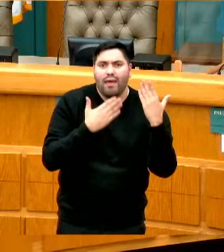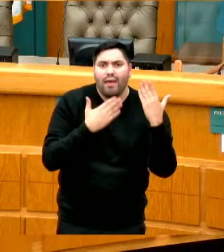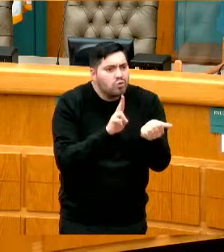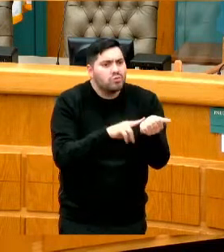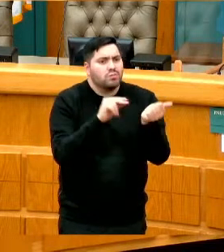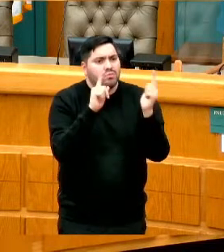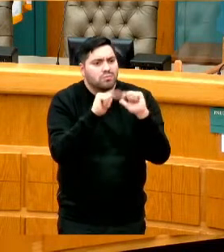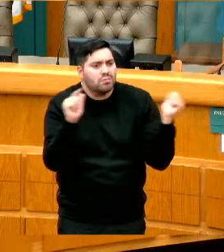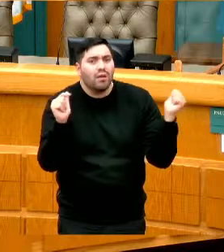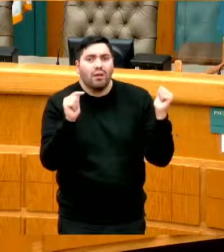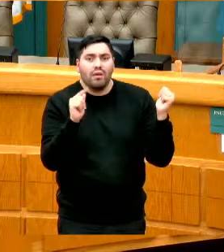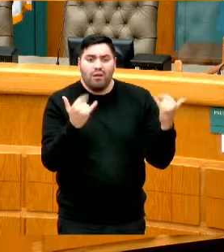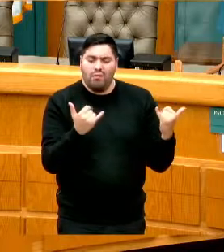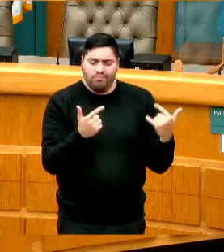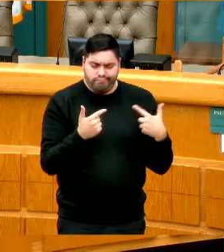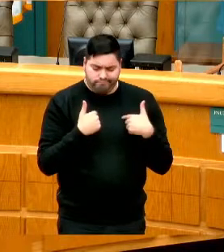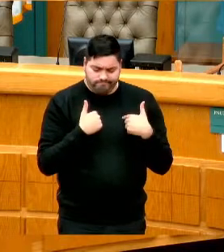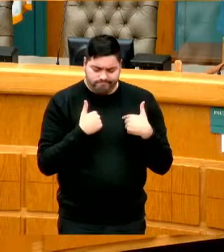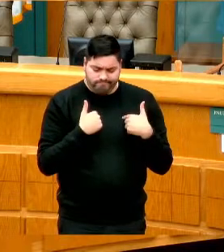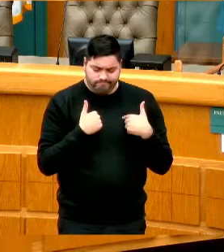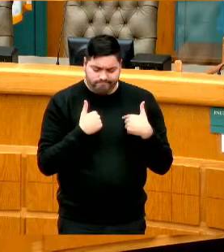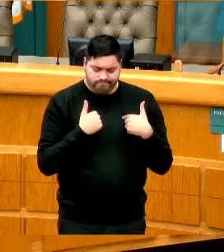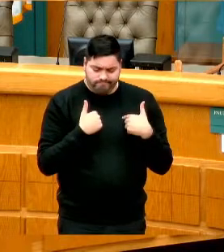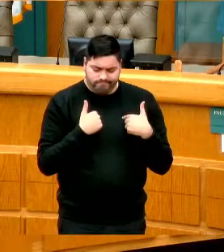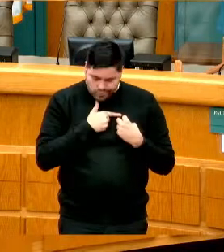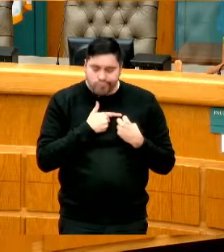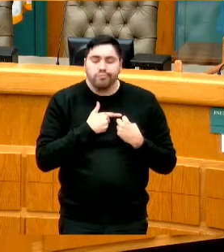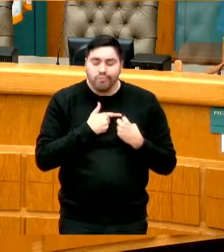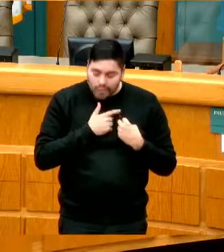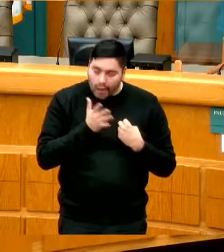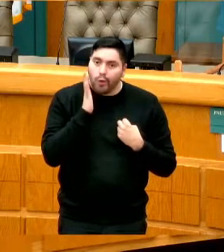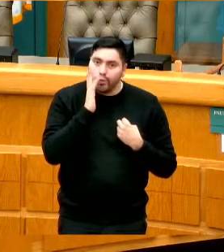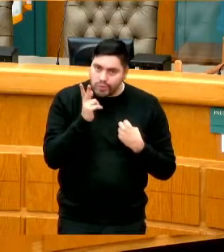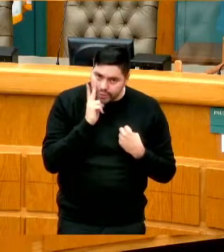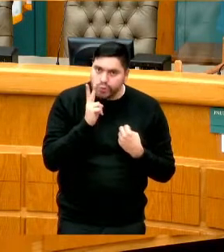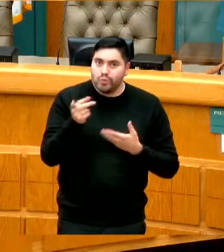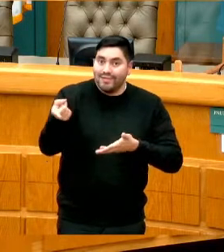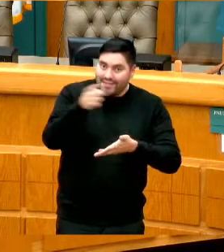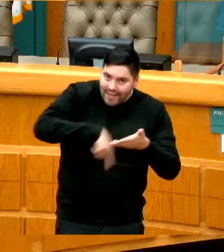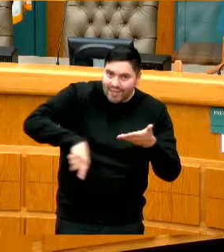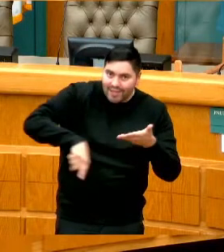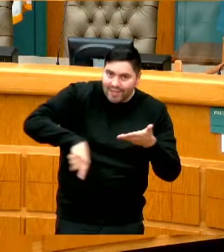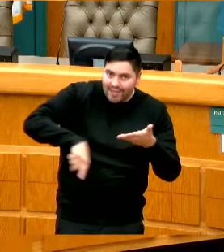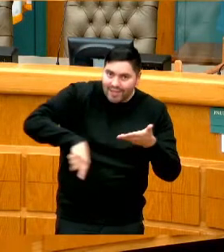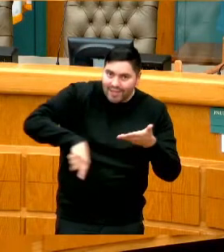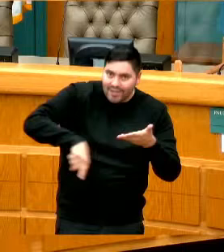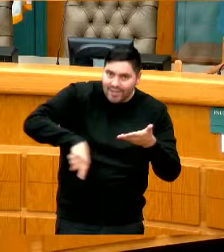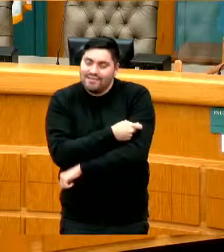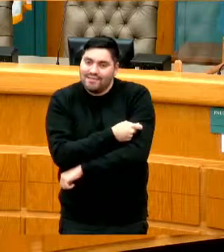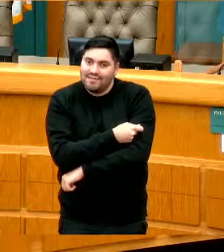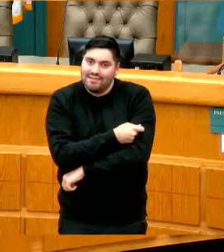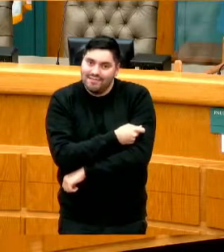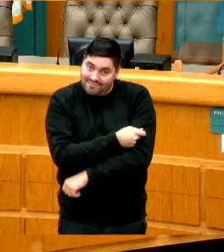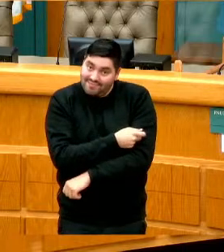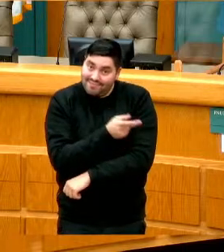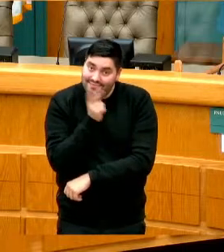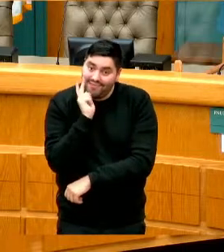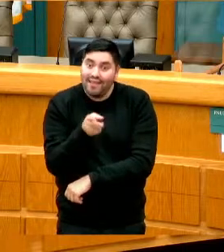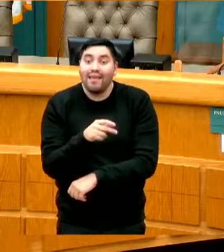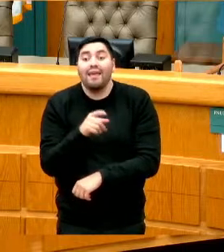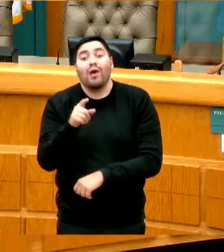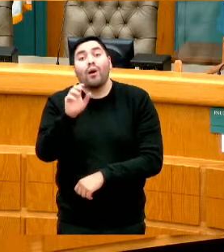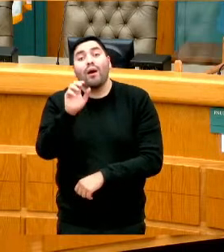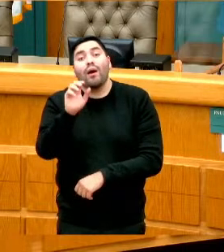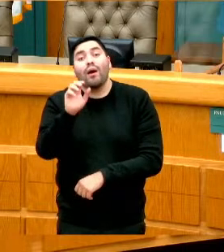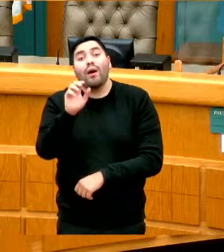say, it's my turn. I'll see you next week at the next vaccination clinic. And Annette is reminding me that on a happy